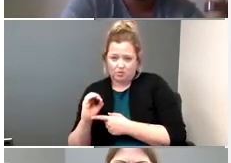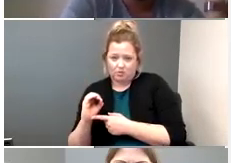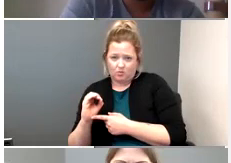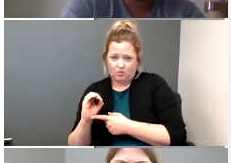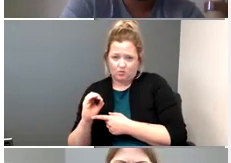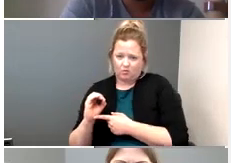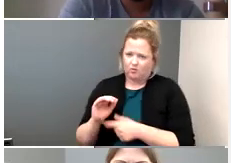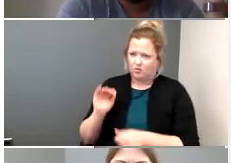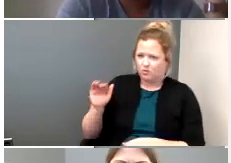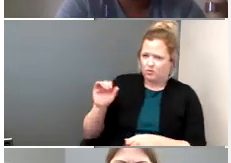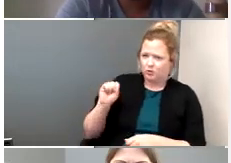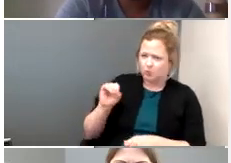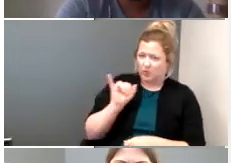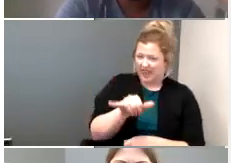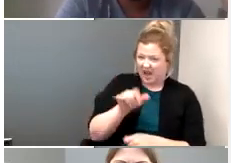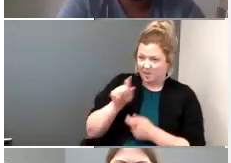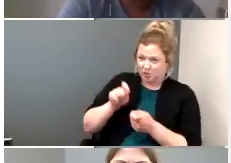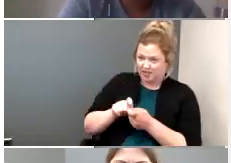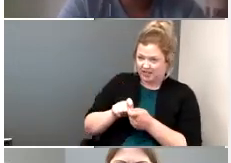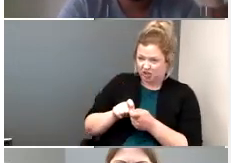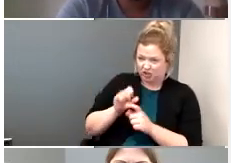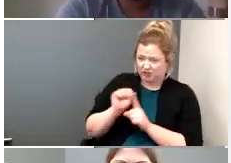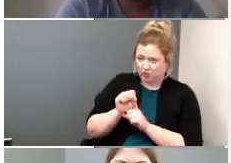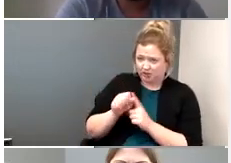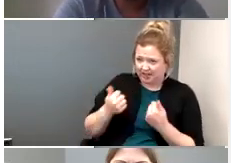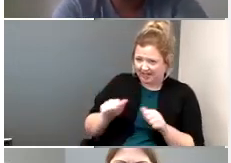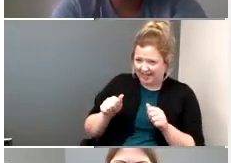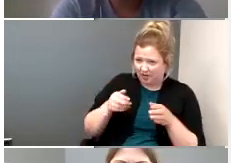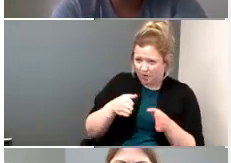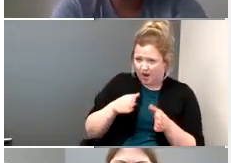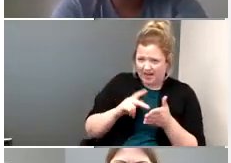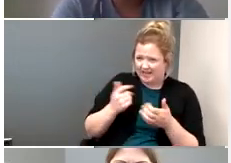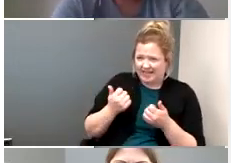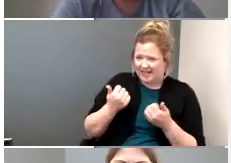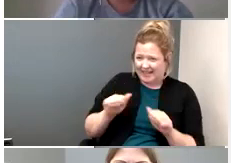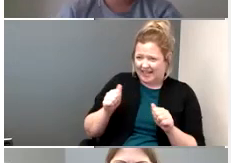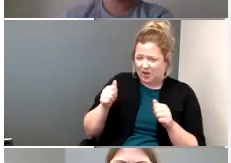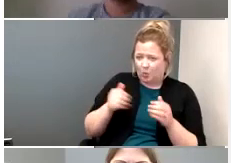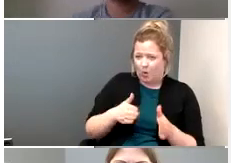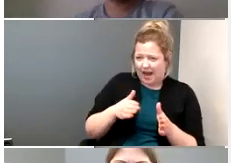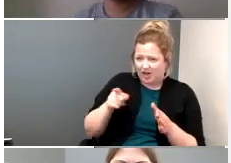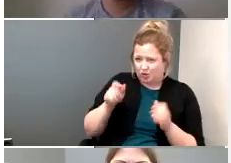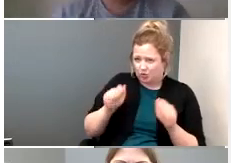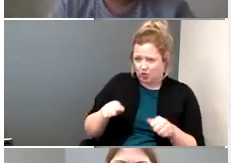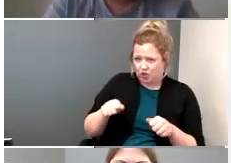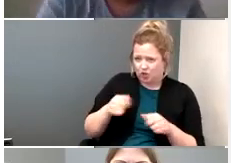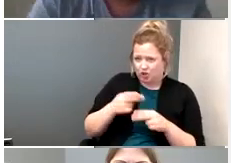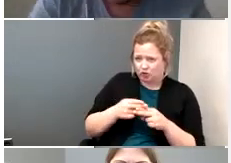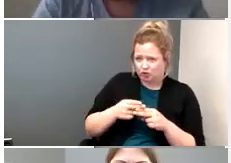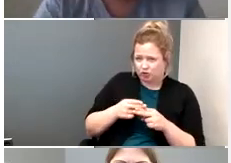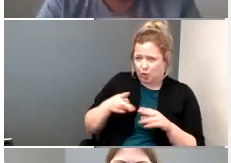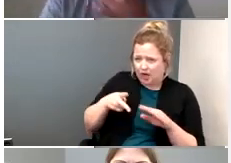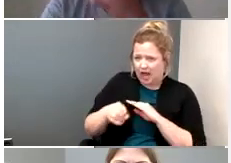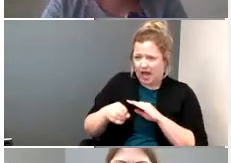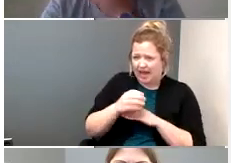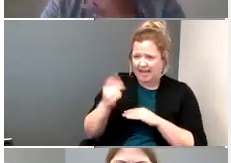so in this particular case, is there any equation that defines the Fibonacci where you could shortcut it and jump to whatever? Yep, there